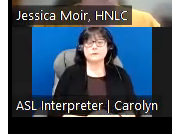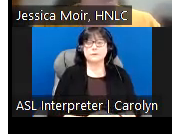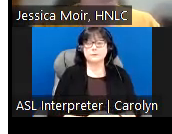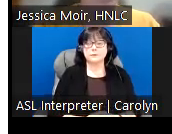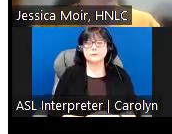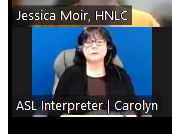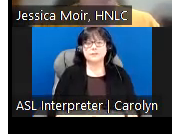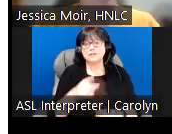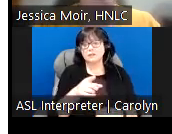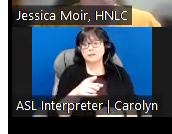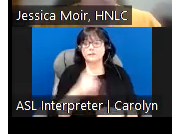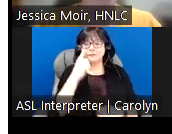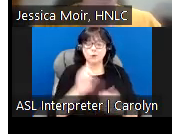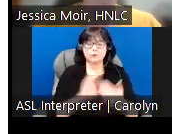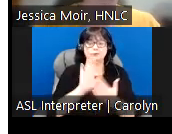in person.